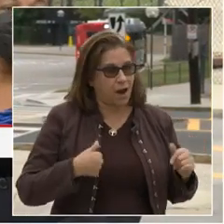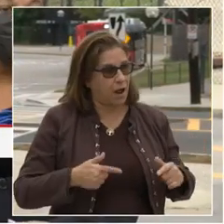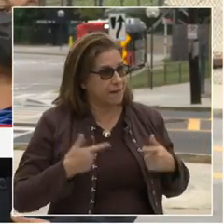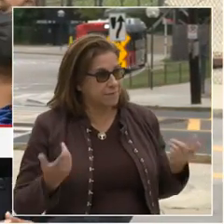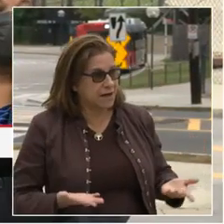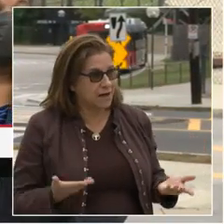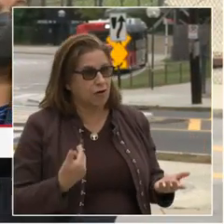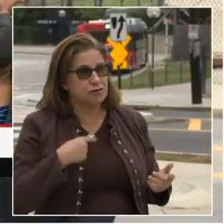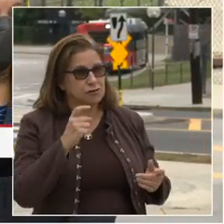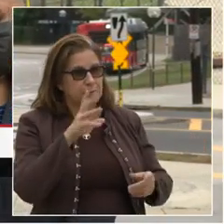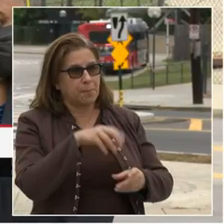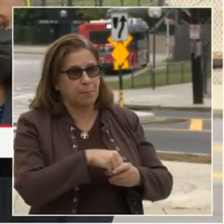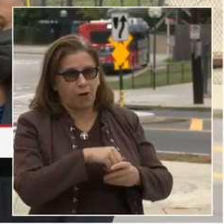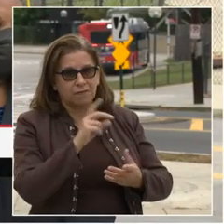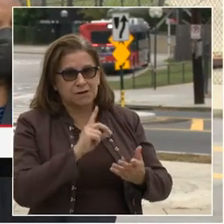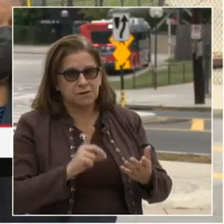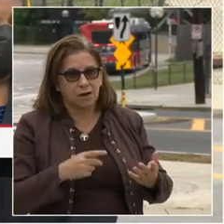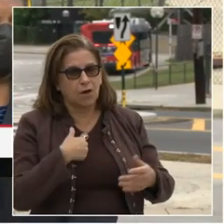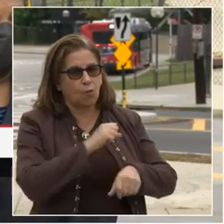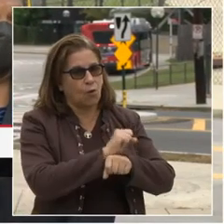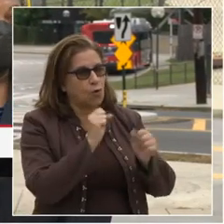a community who have engineers,